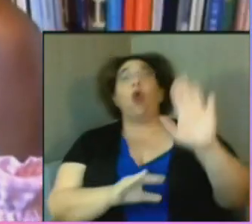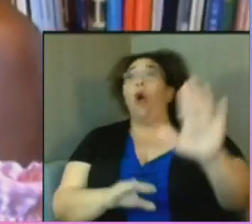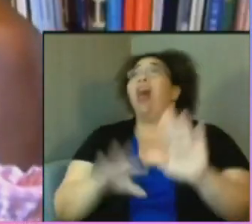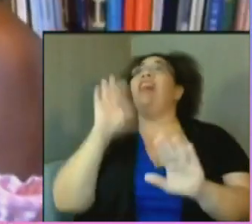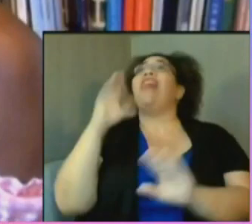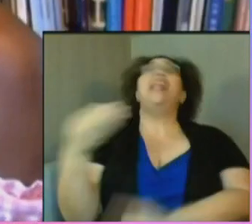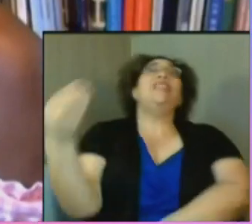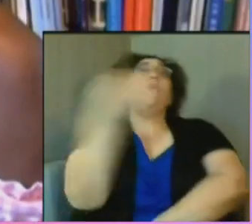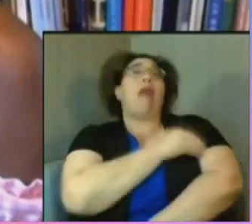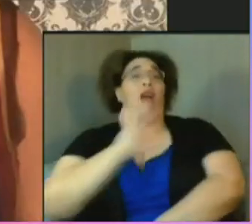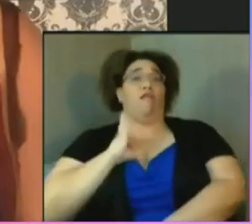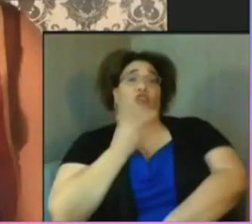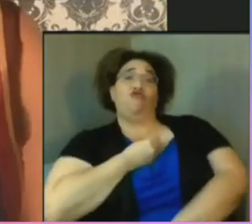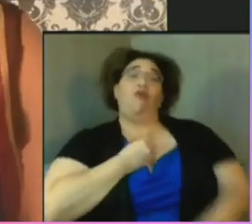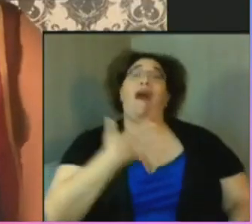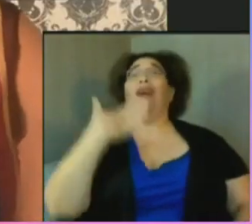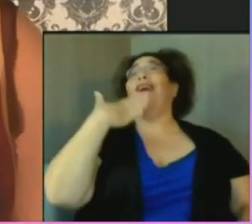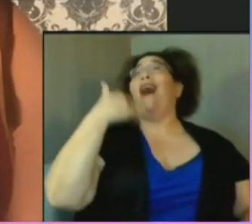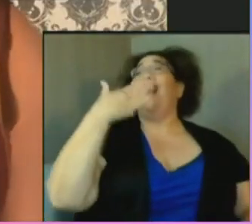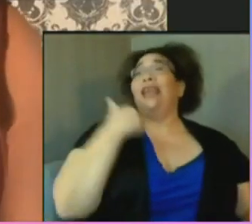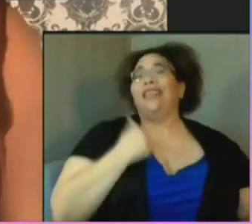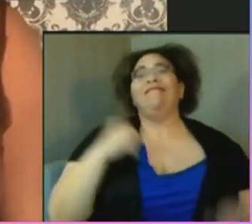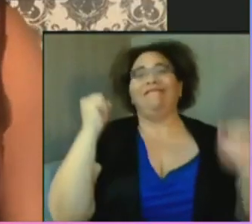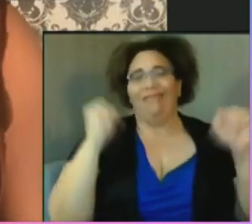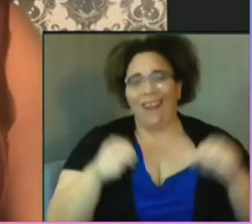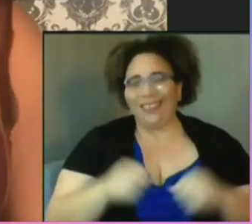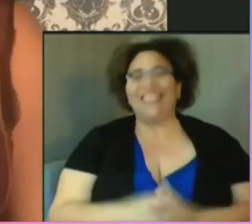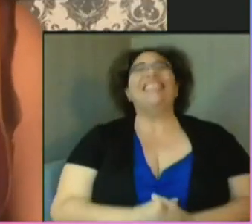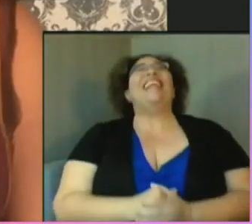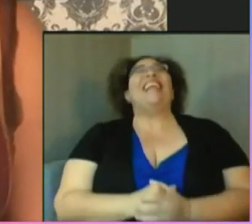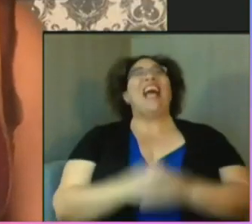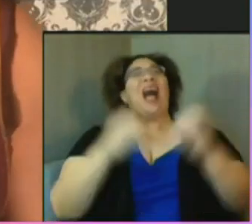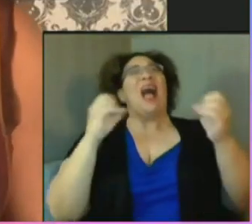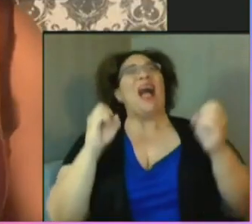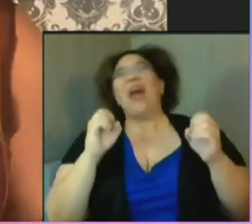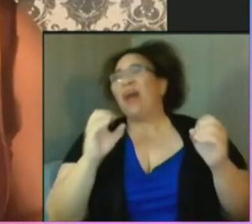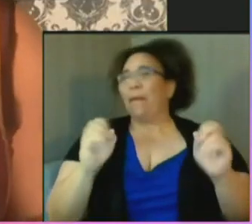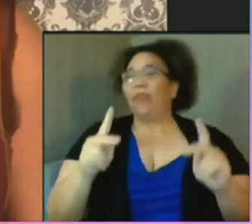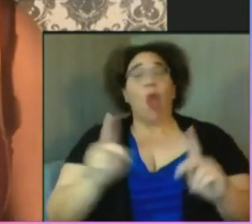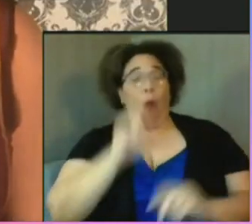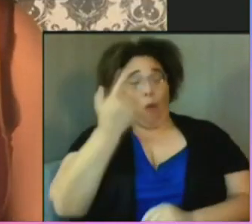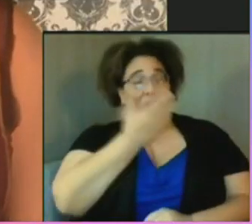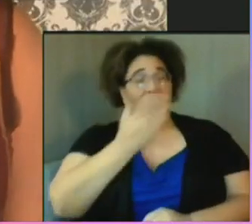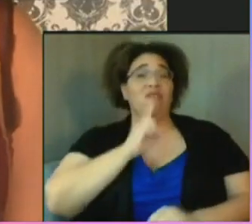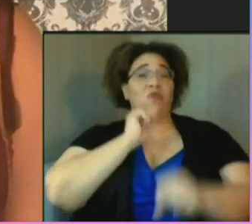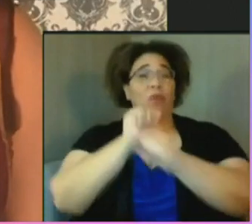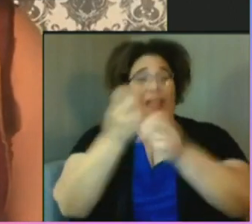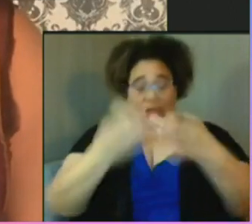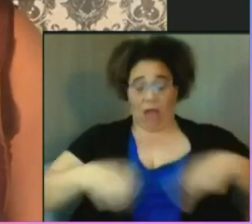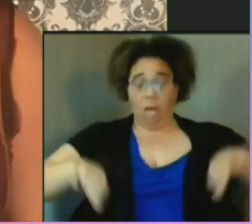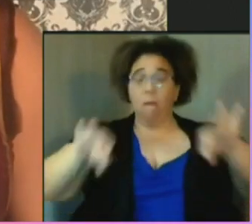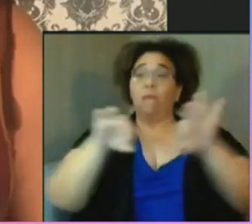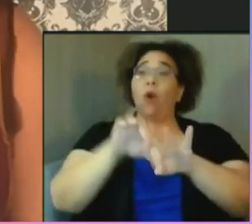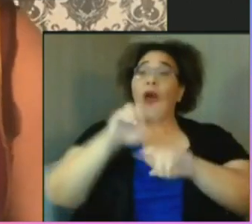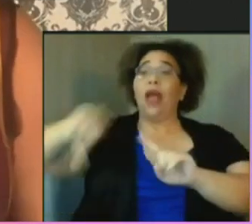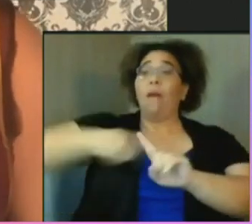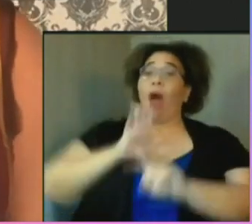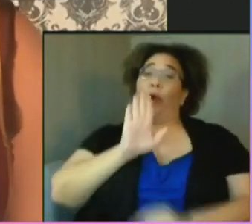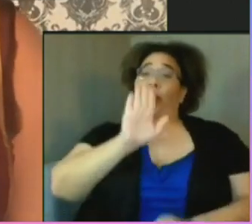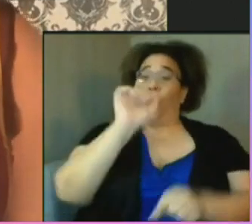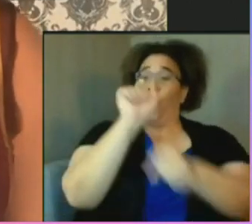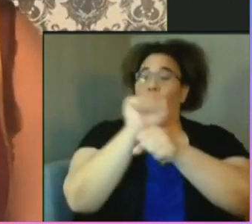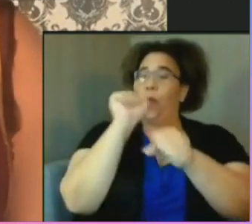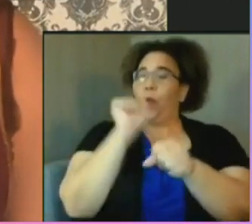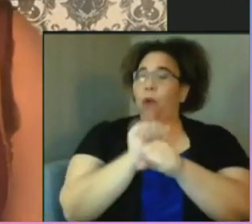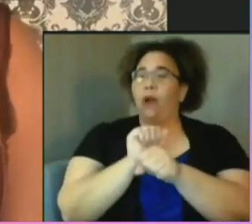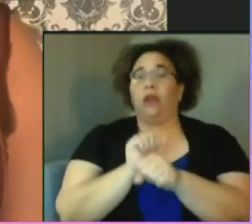honey. That's the power of transness. One of the things I think is really important about your work, there's so many things